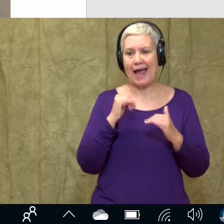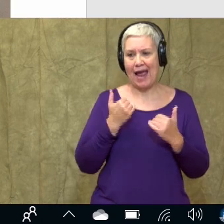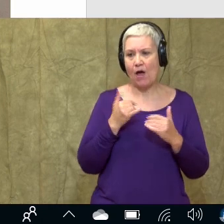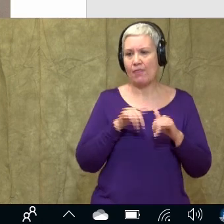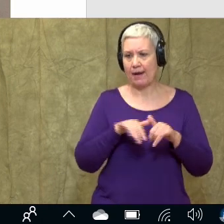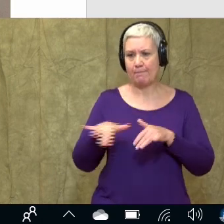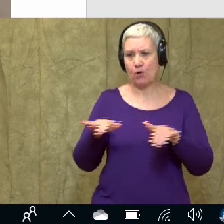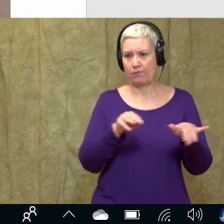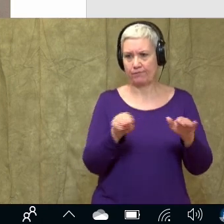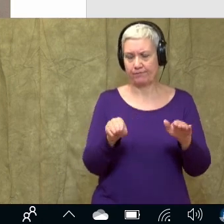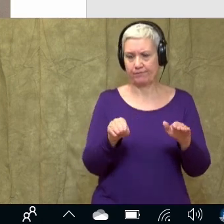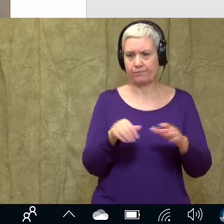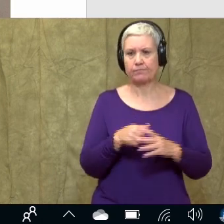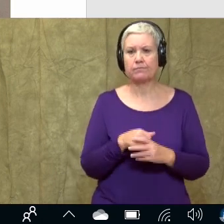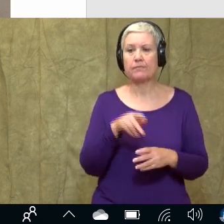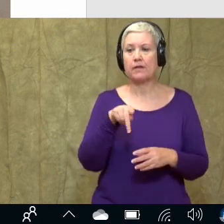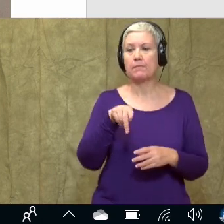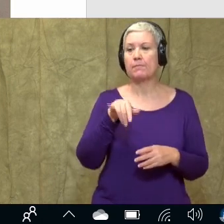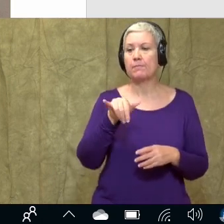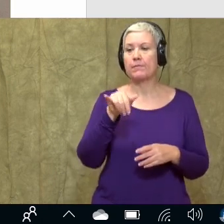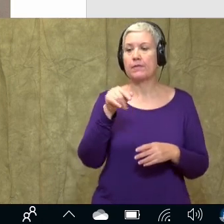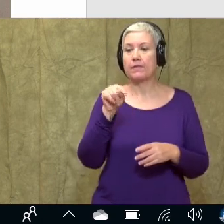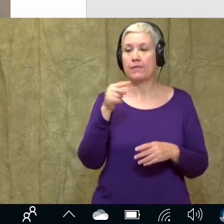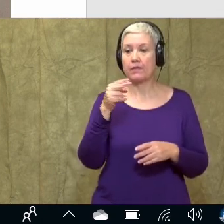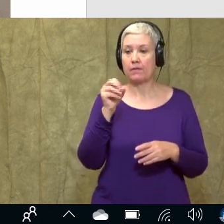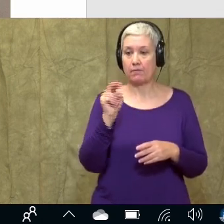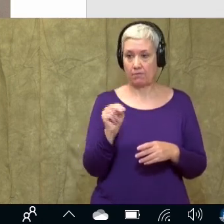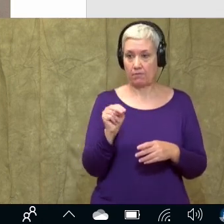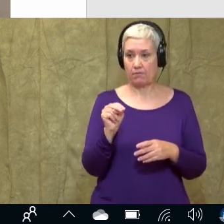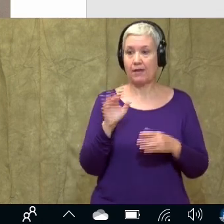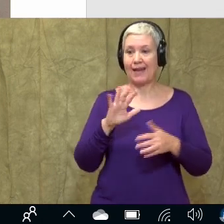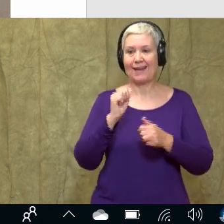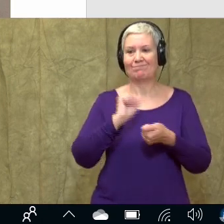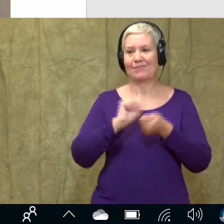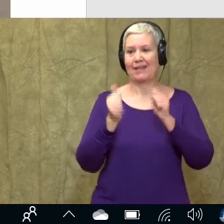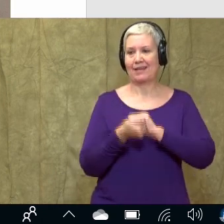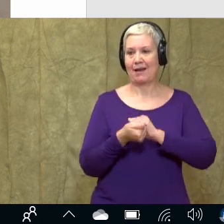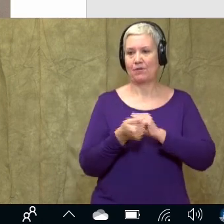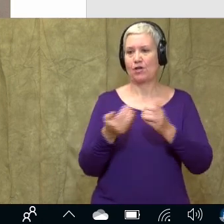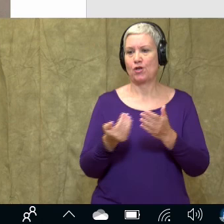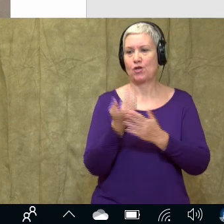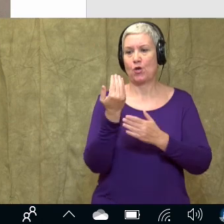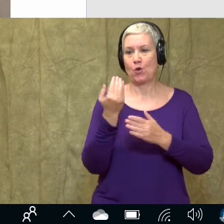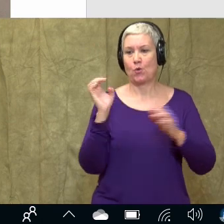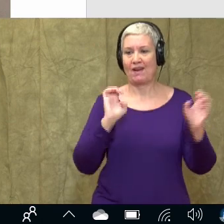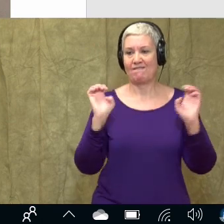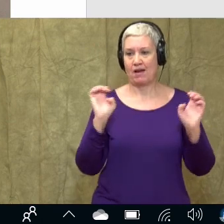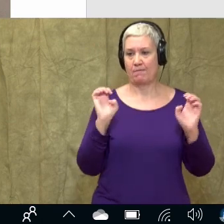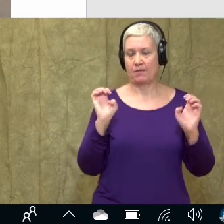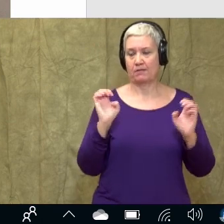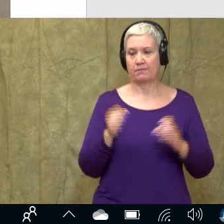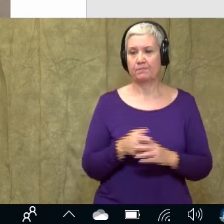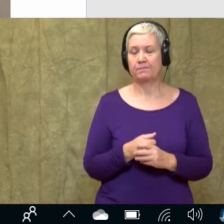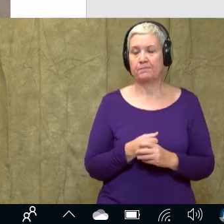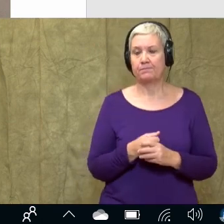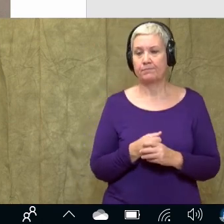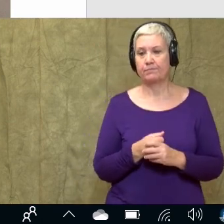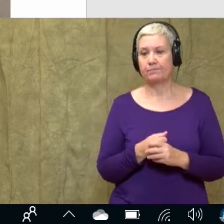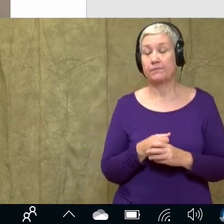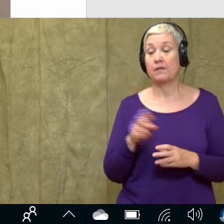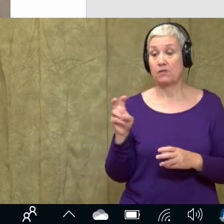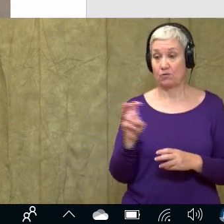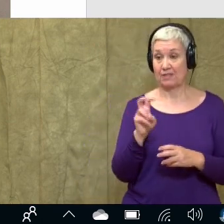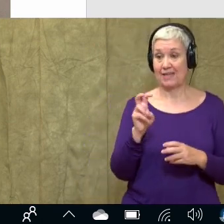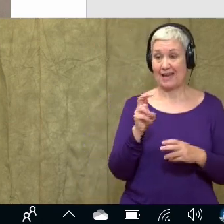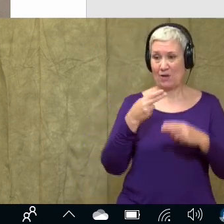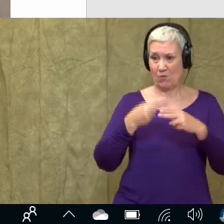snakes have shown themselves to be highly adaptable to new environments, the report says. The snakes weigh